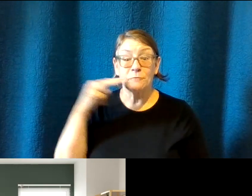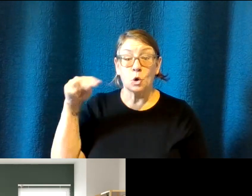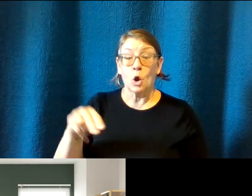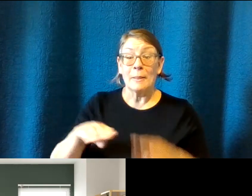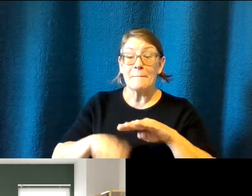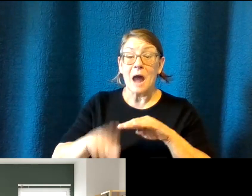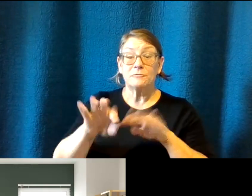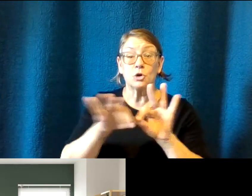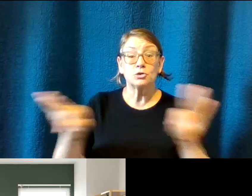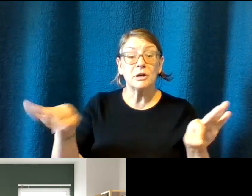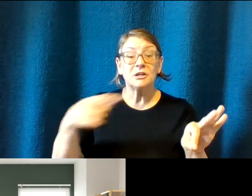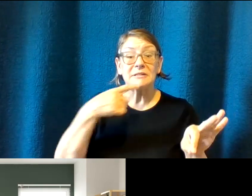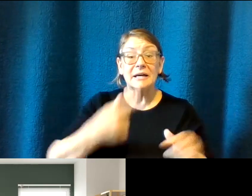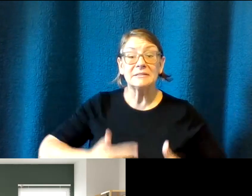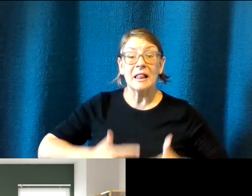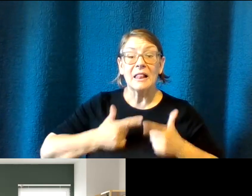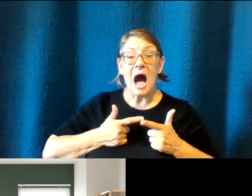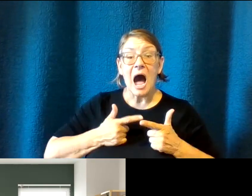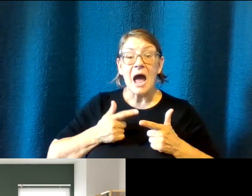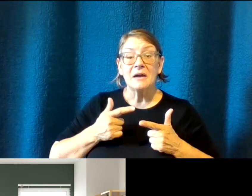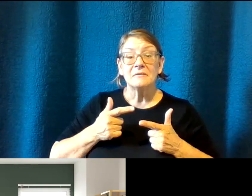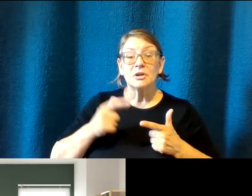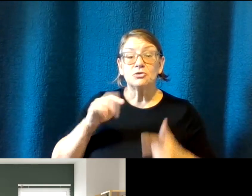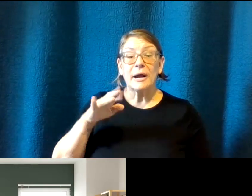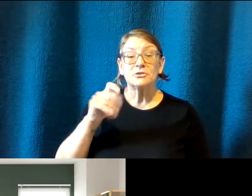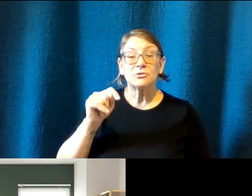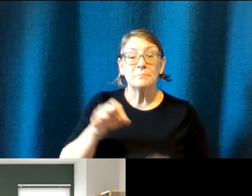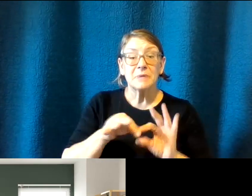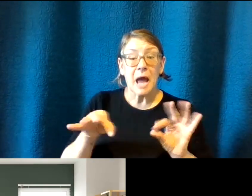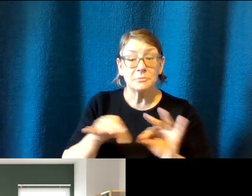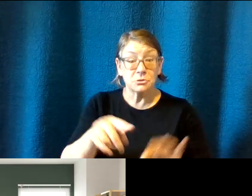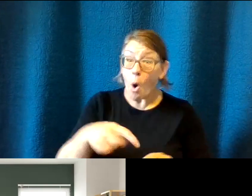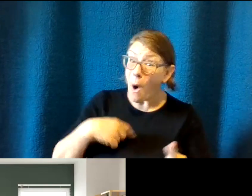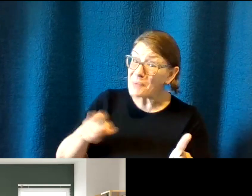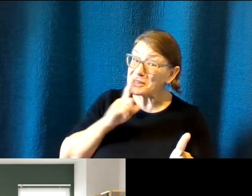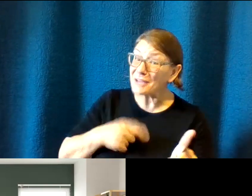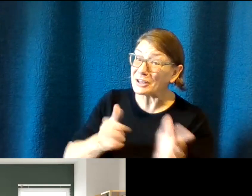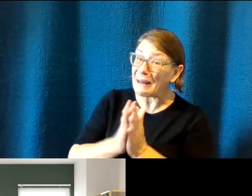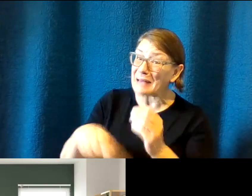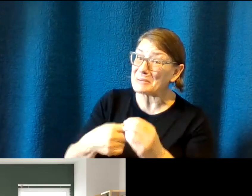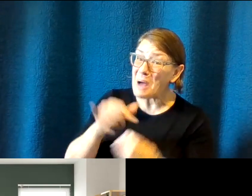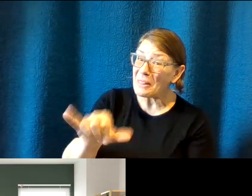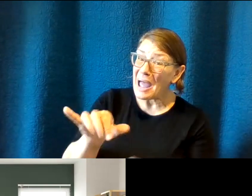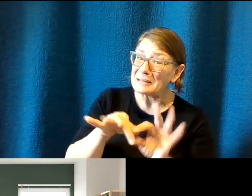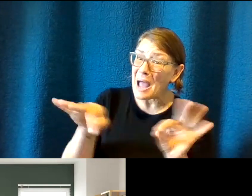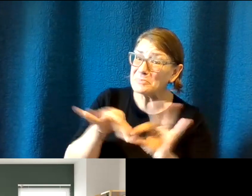now, Sarah, do you see it says live transcript? I don't know if there's words coming up. I do. I was actually going to ask about that, about what